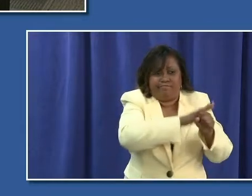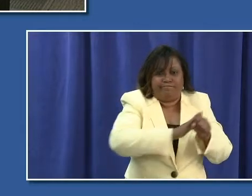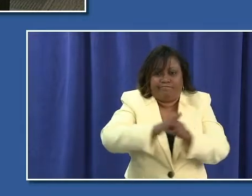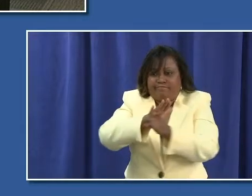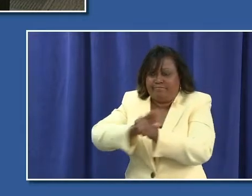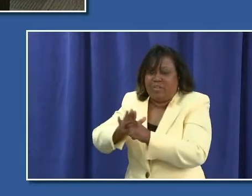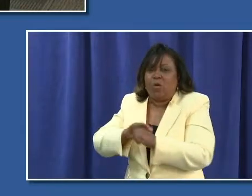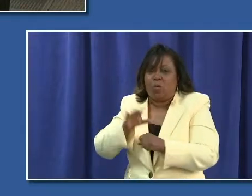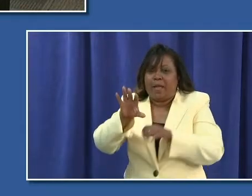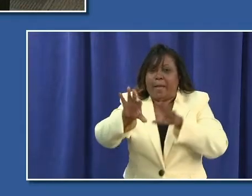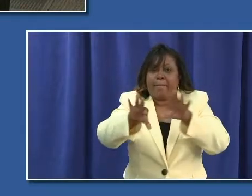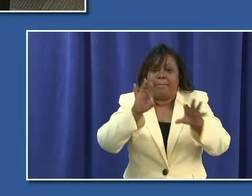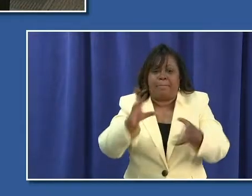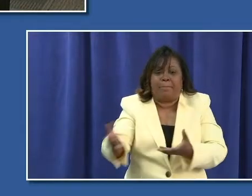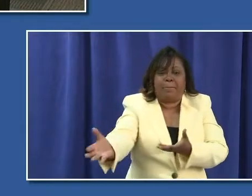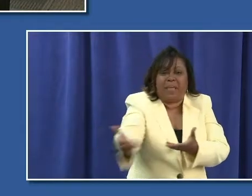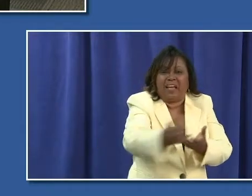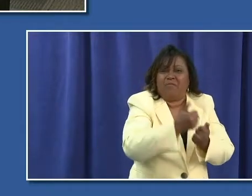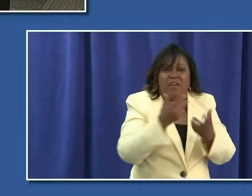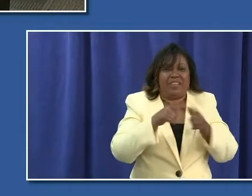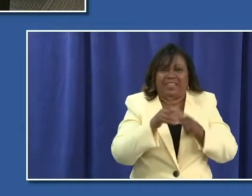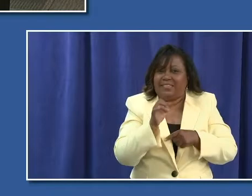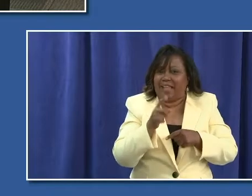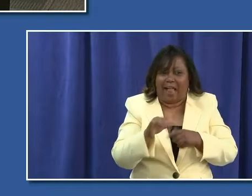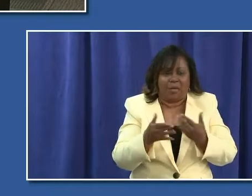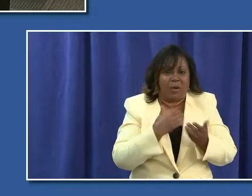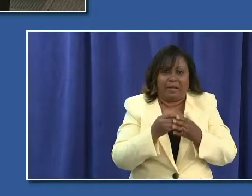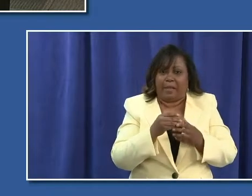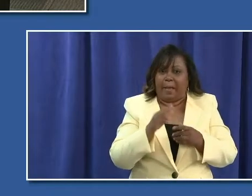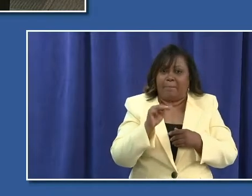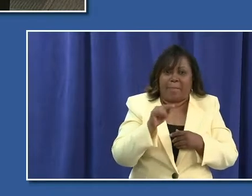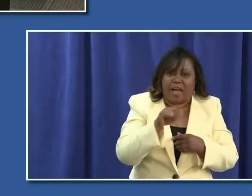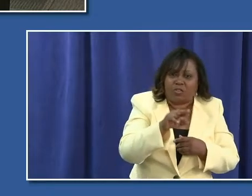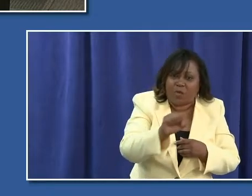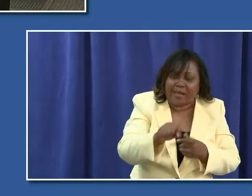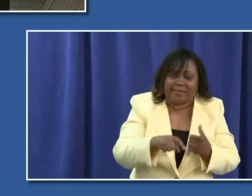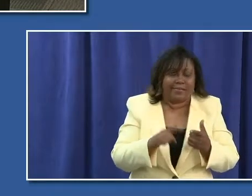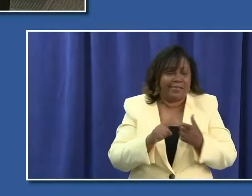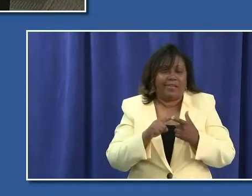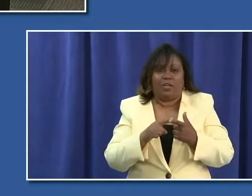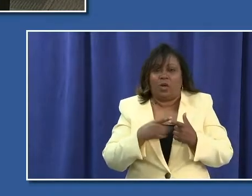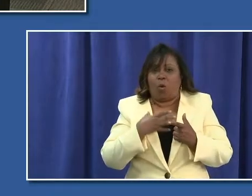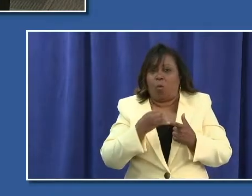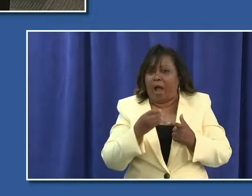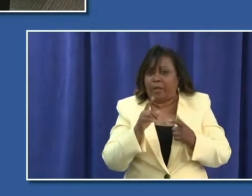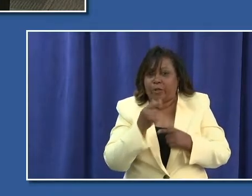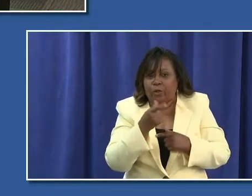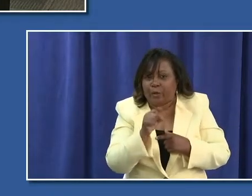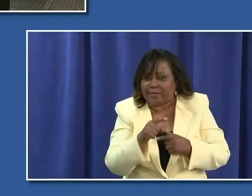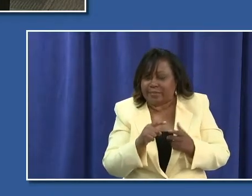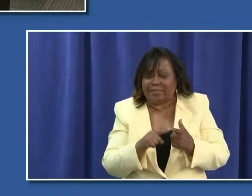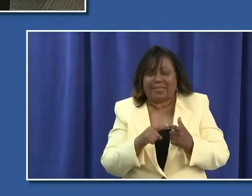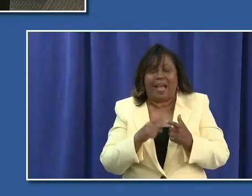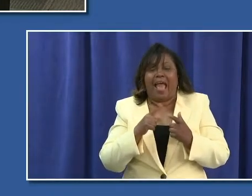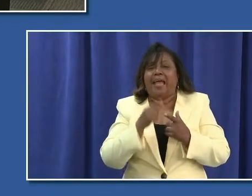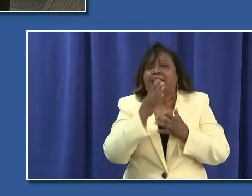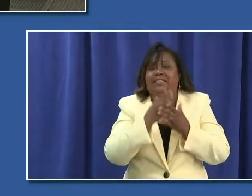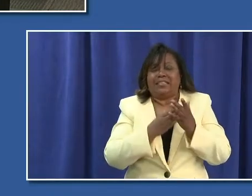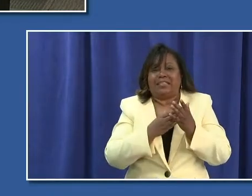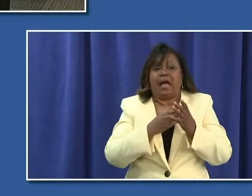municipalities because we pick up everything that's in the alley, whether there be mattresses or white goods. In